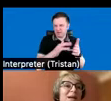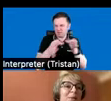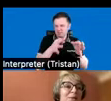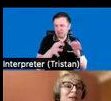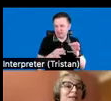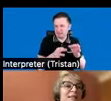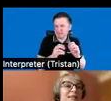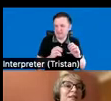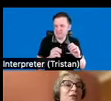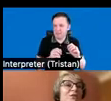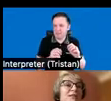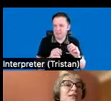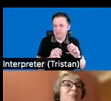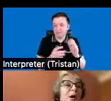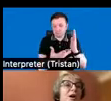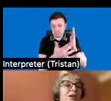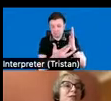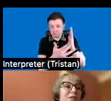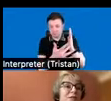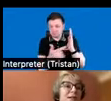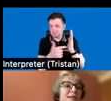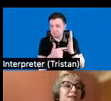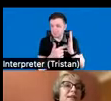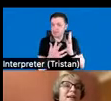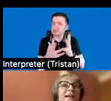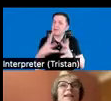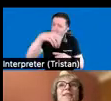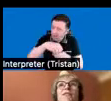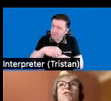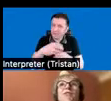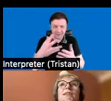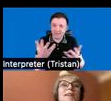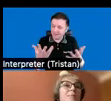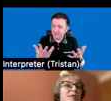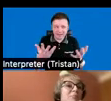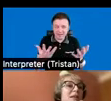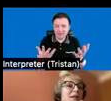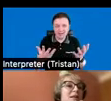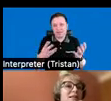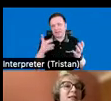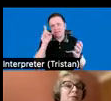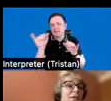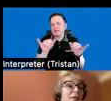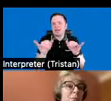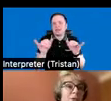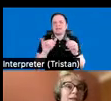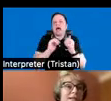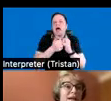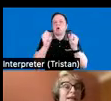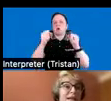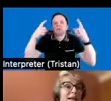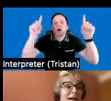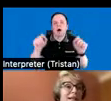about with Claire, that technology is a part of it, right? It's just like it's means. It's a very